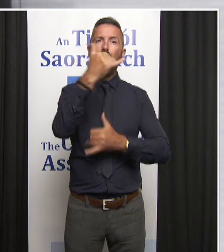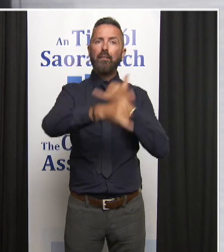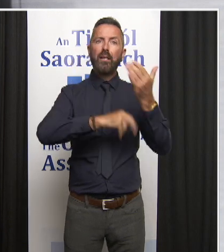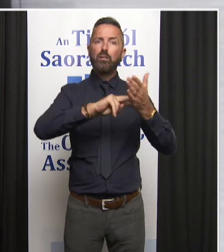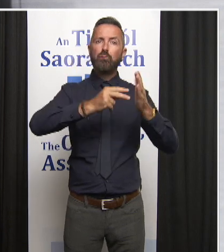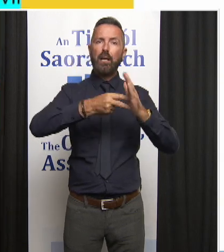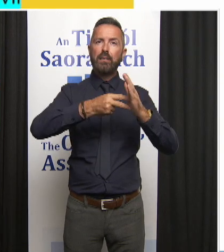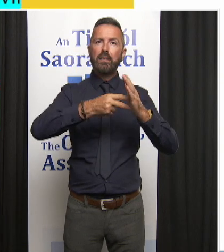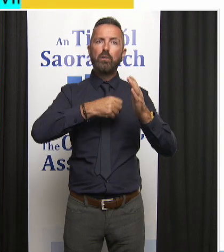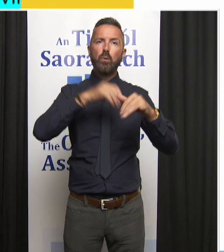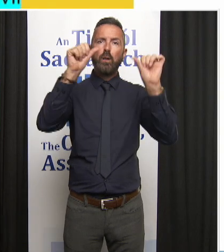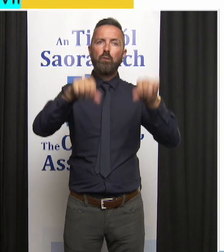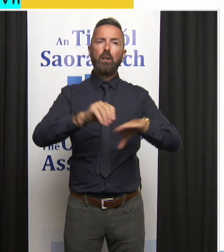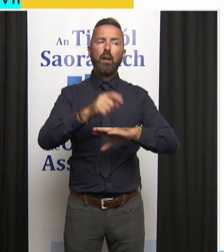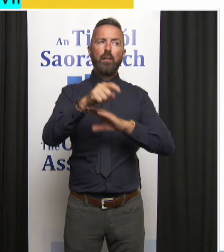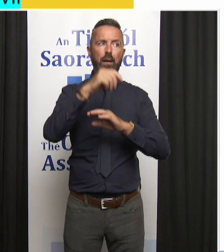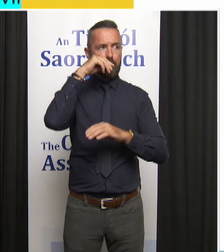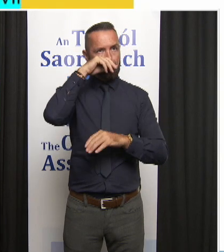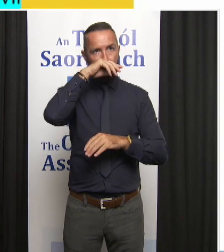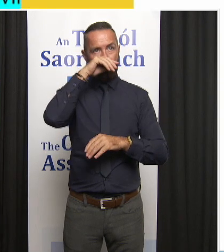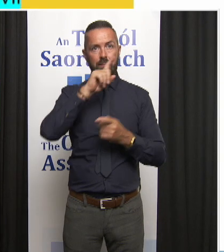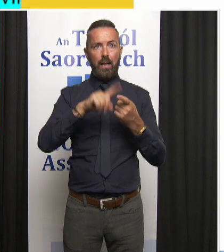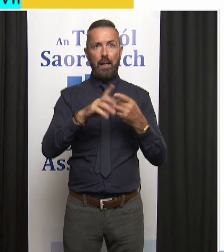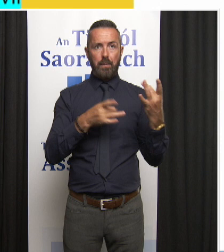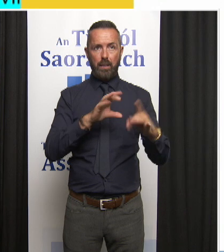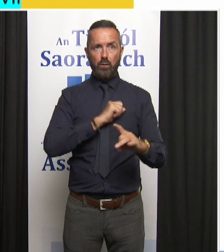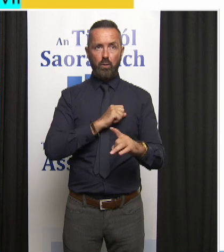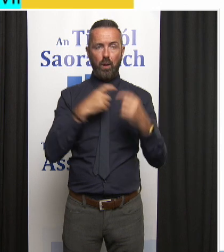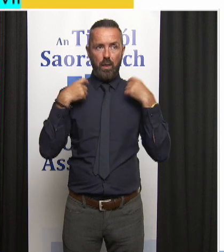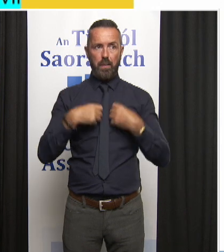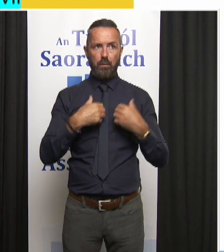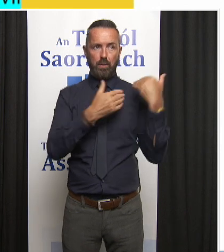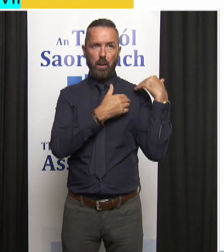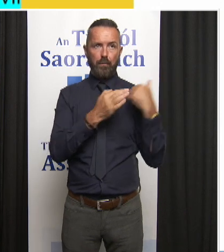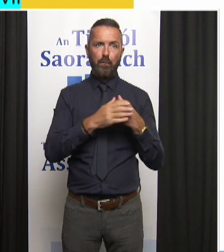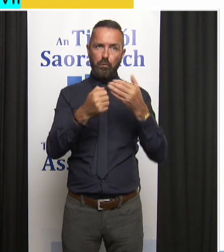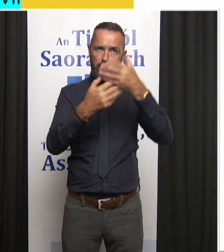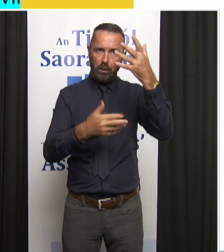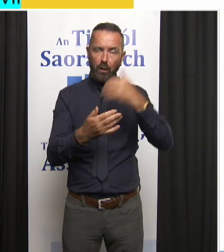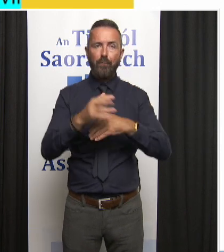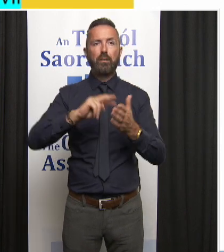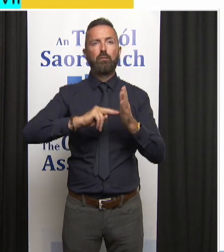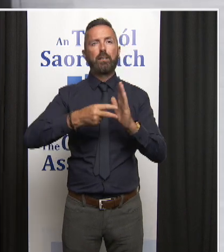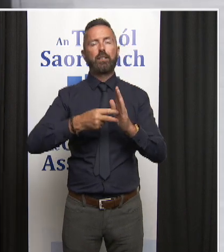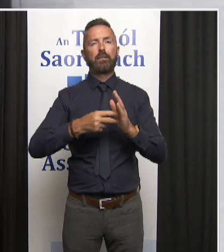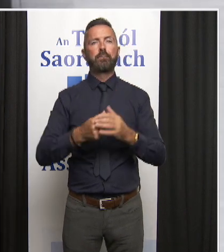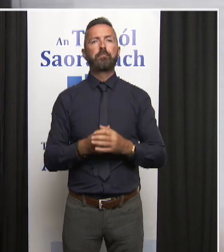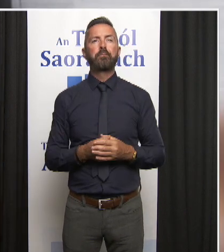Assembly to kind of agree on and to be able to hold the mayor accountable for the outcomes of that strategy.